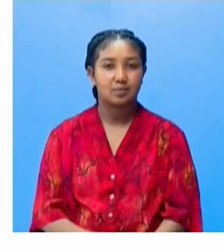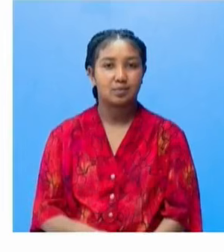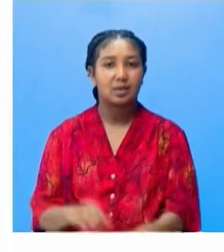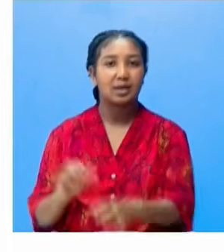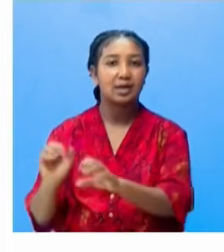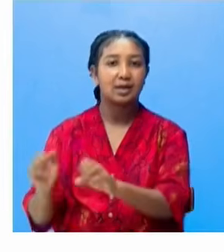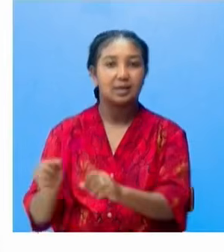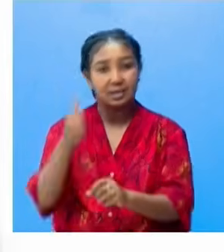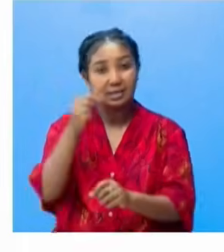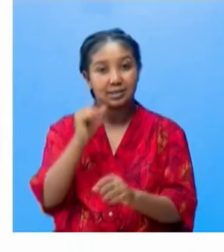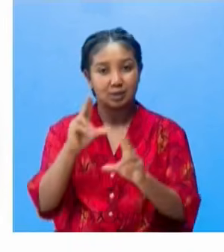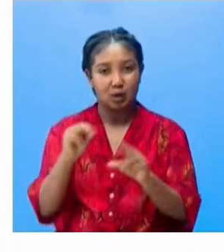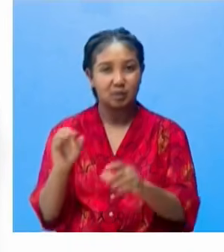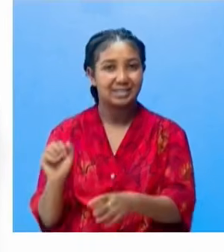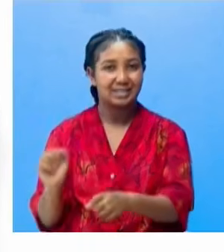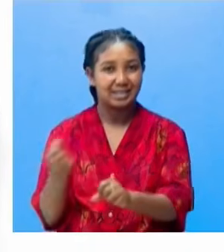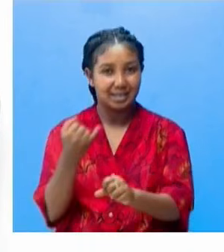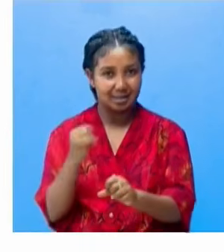his